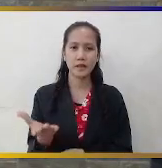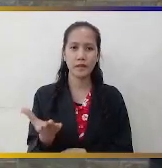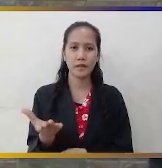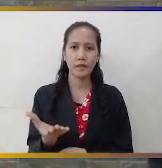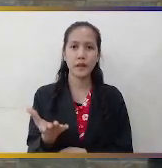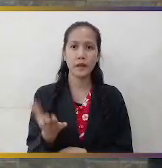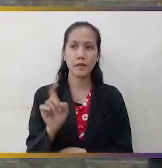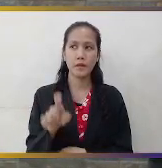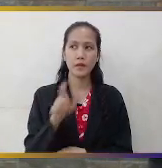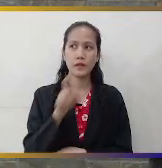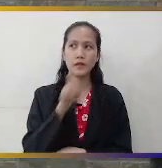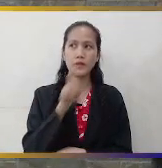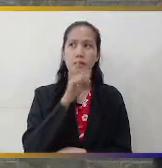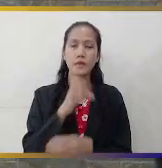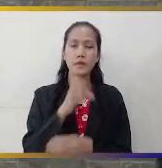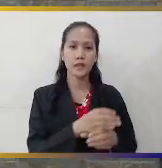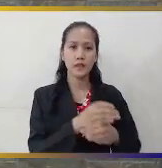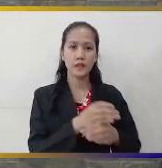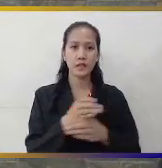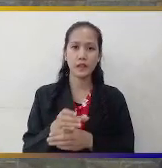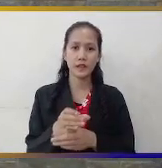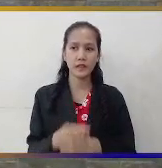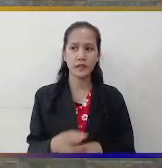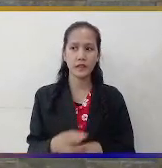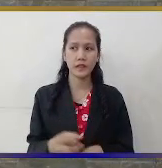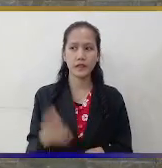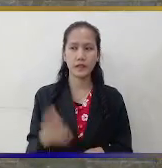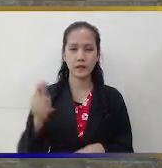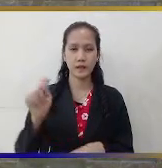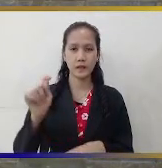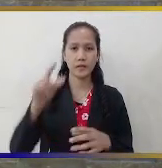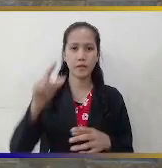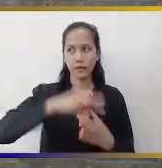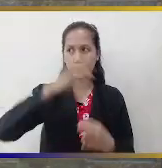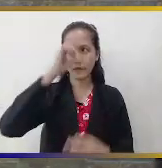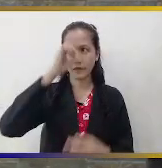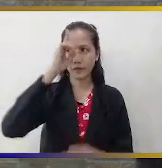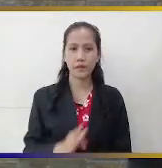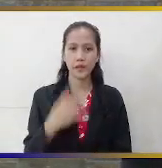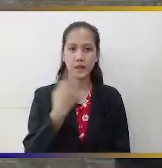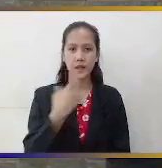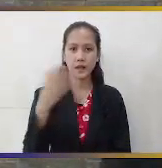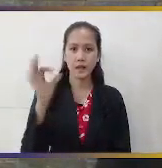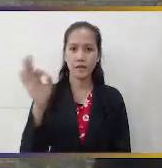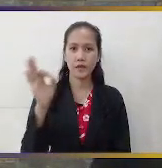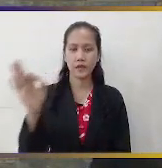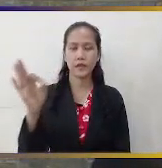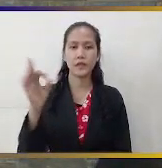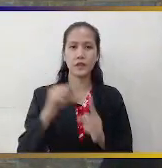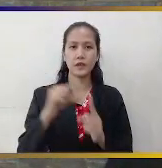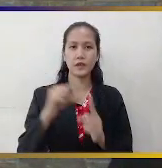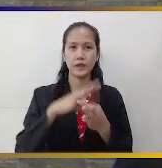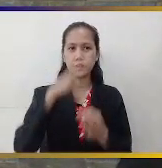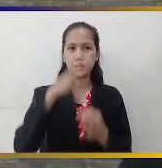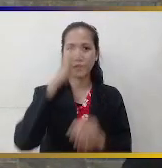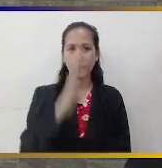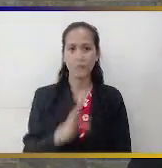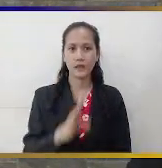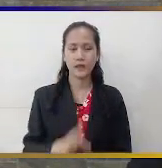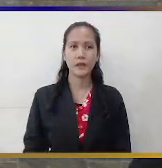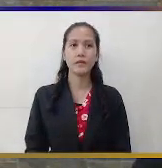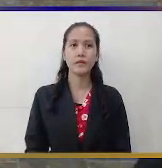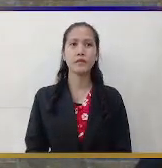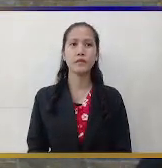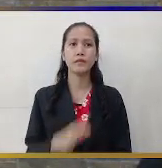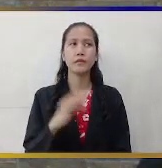He's the man of God, amen? Preaching the word of God, from the God of gods. And it says here, but